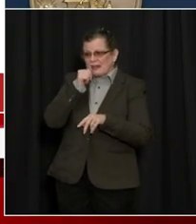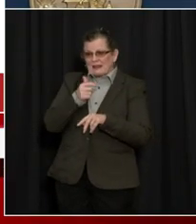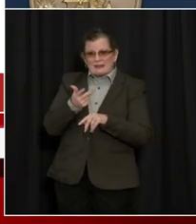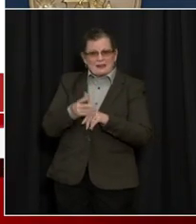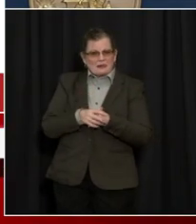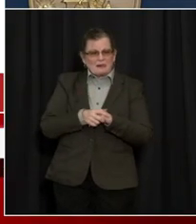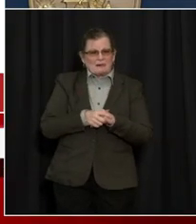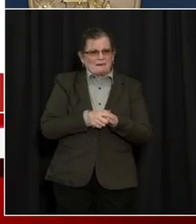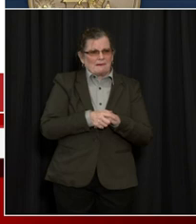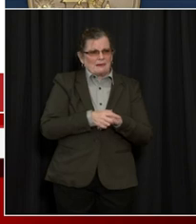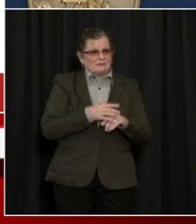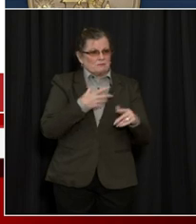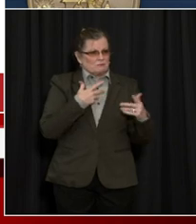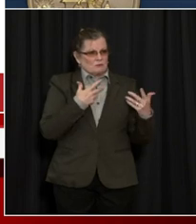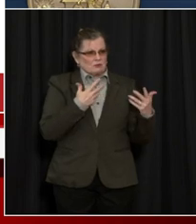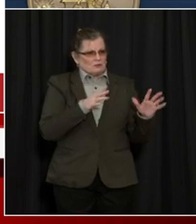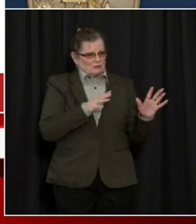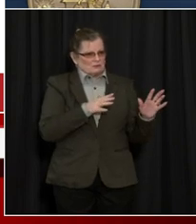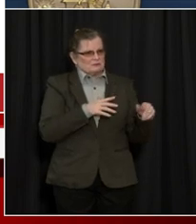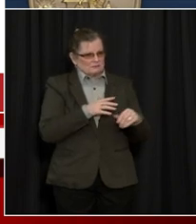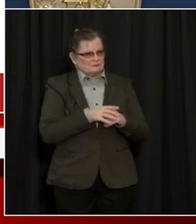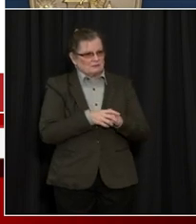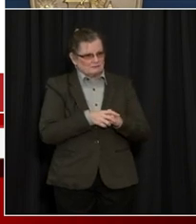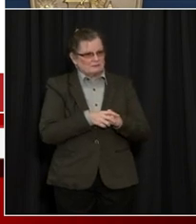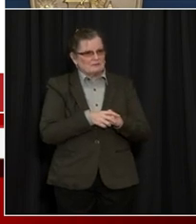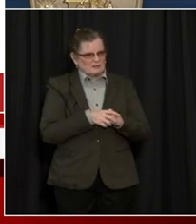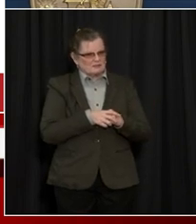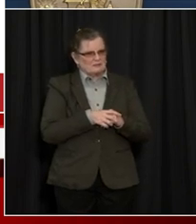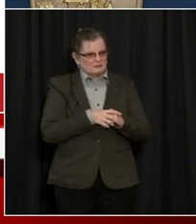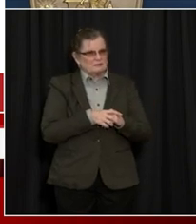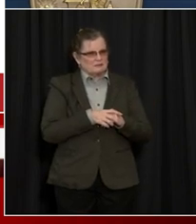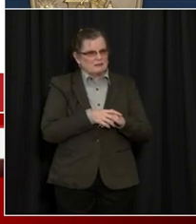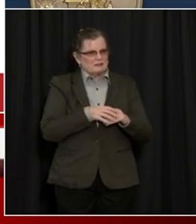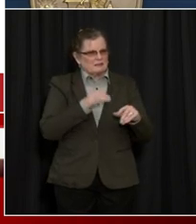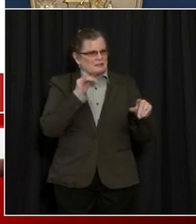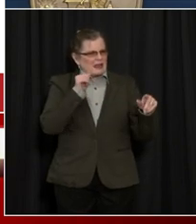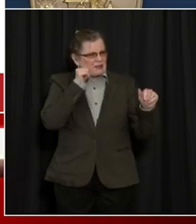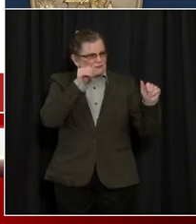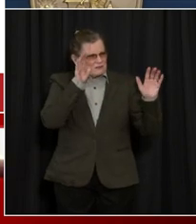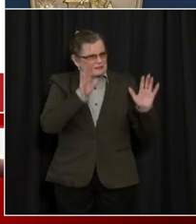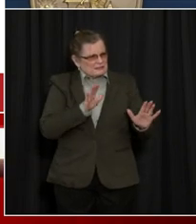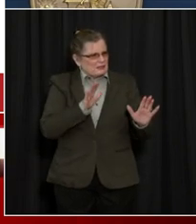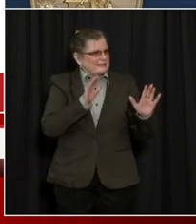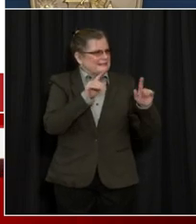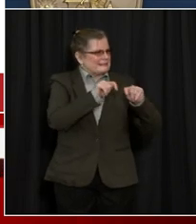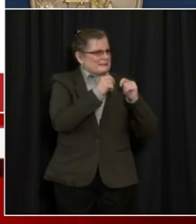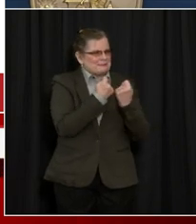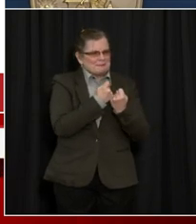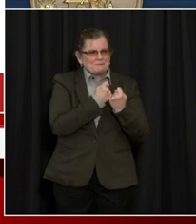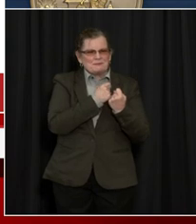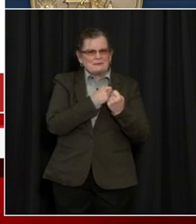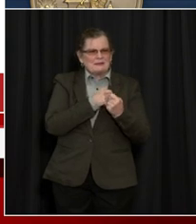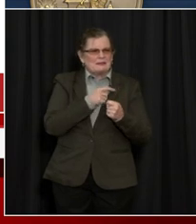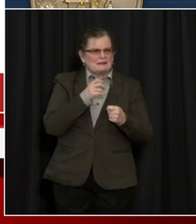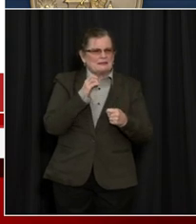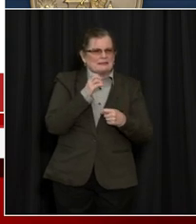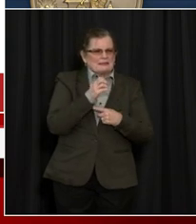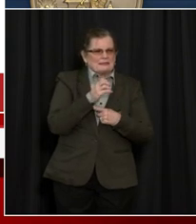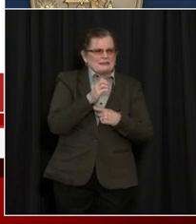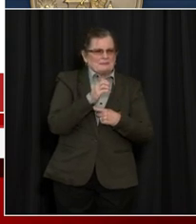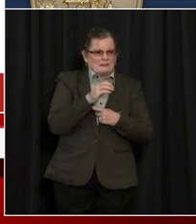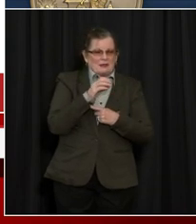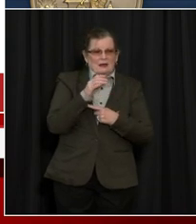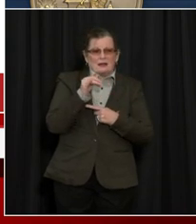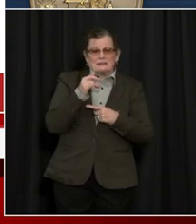have a great team of epidemiologists who understand them very well and are reporting